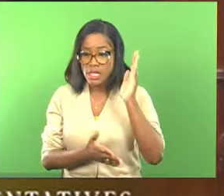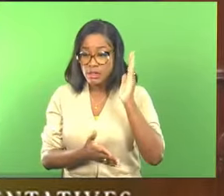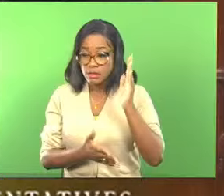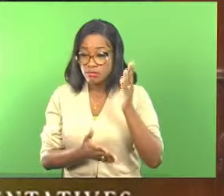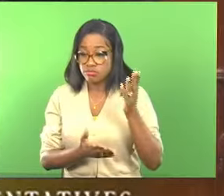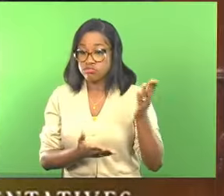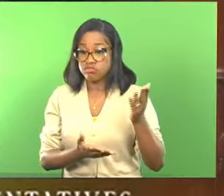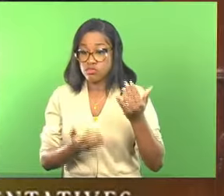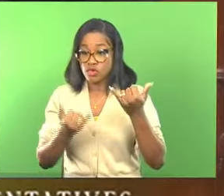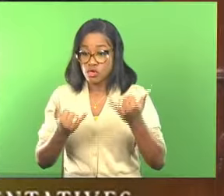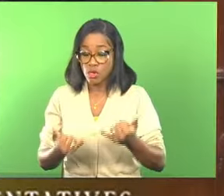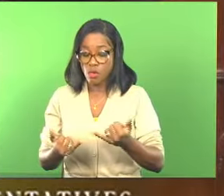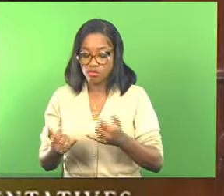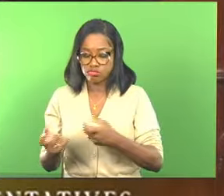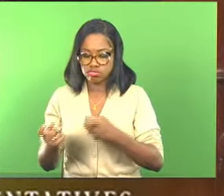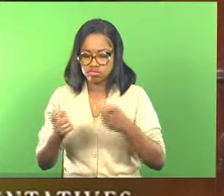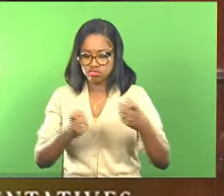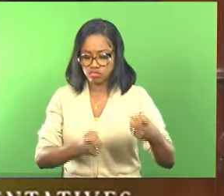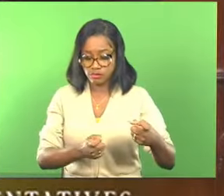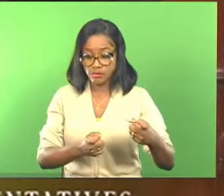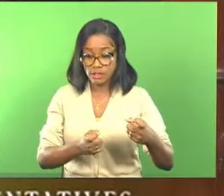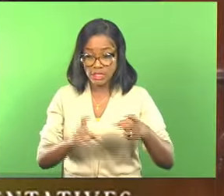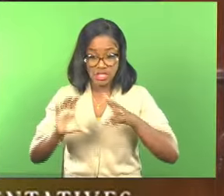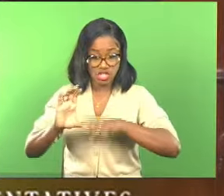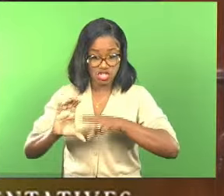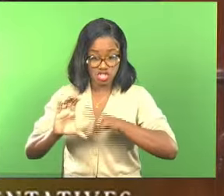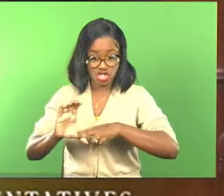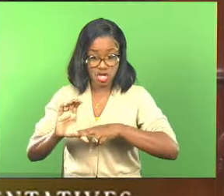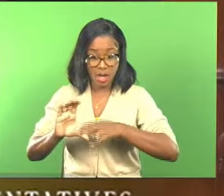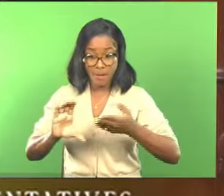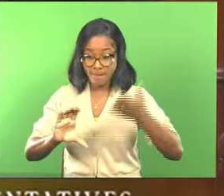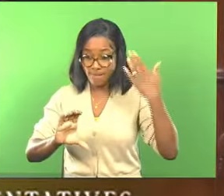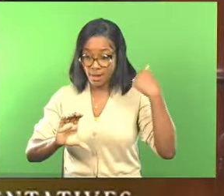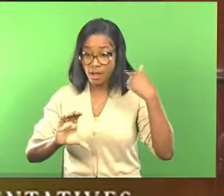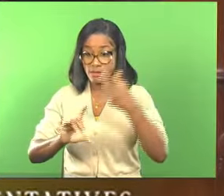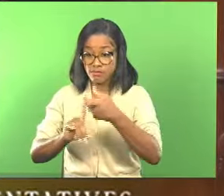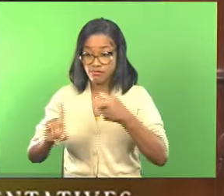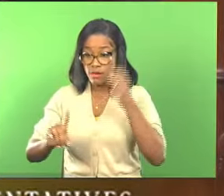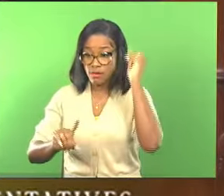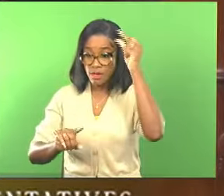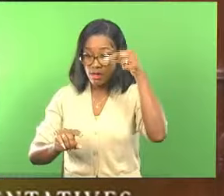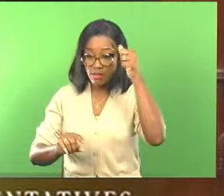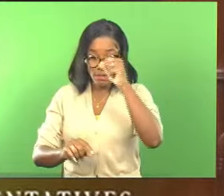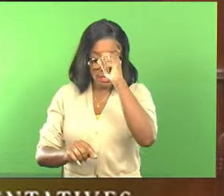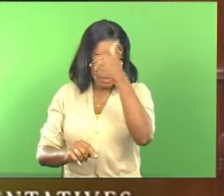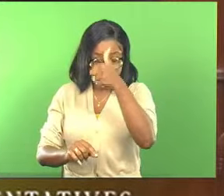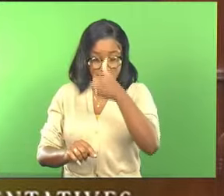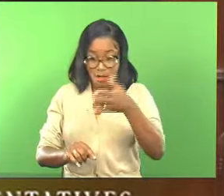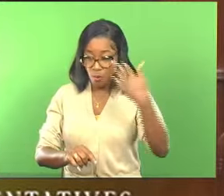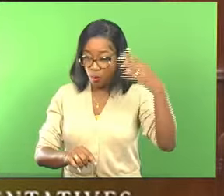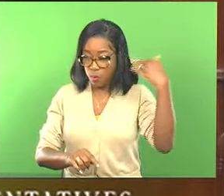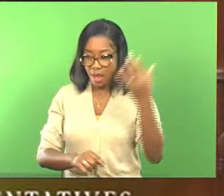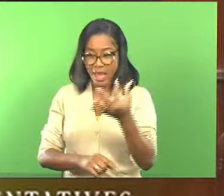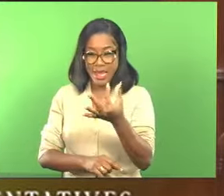this Parliament by the Government of India in 1968.